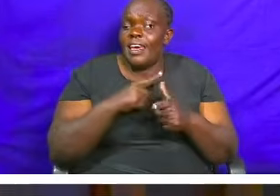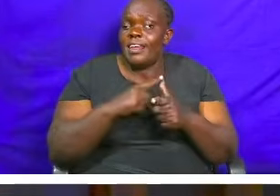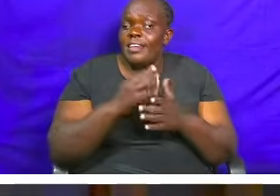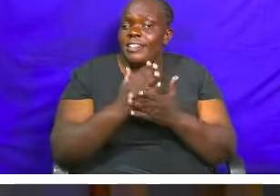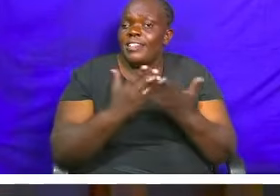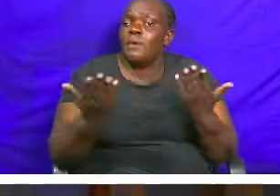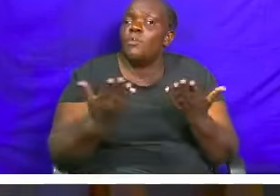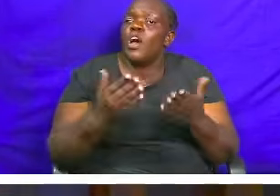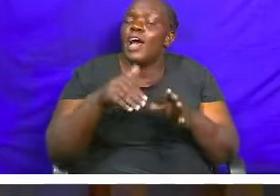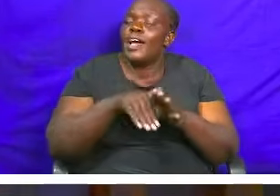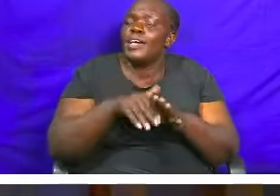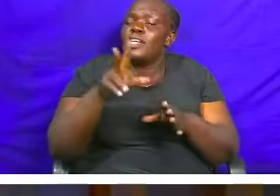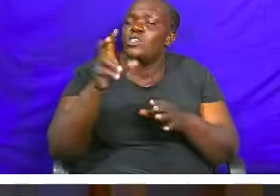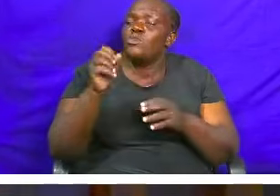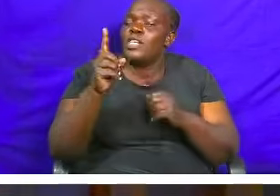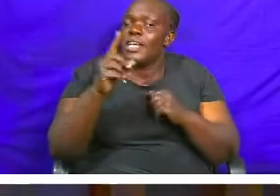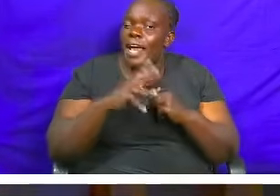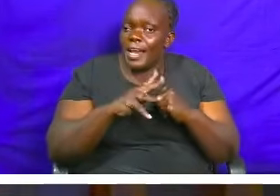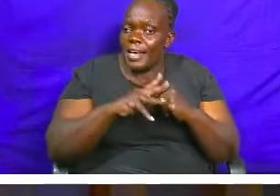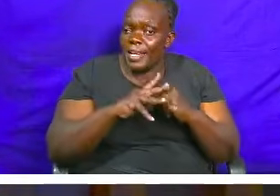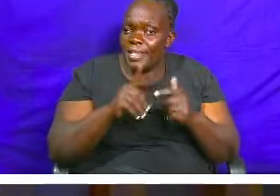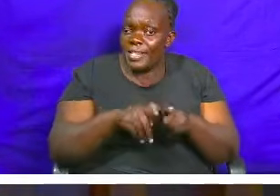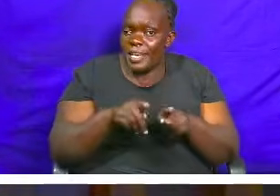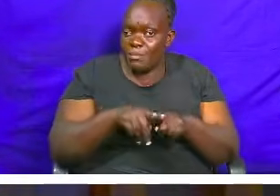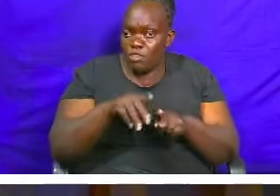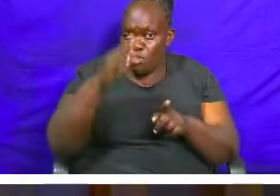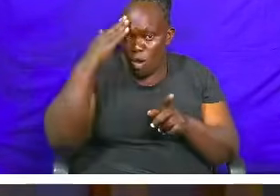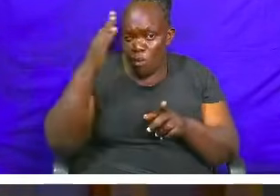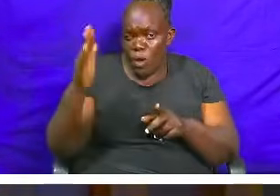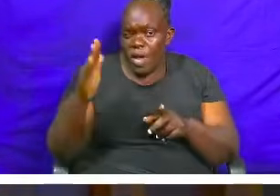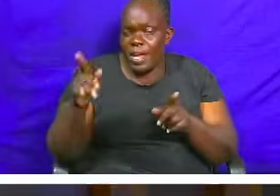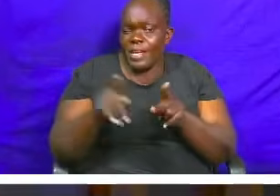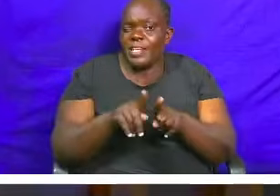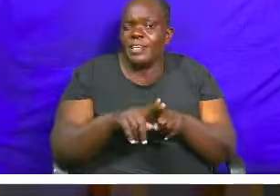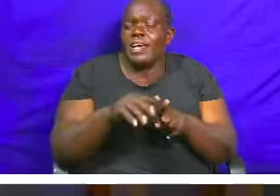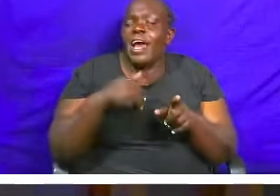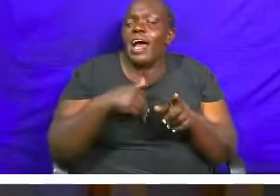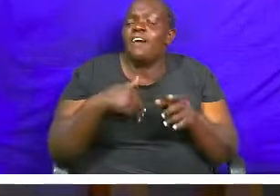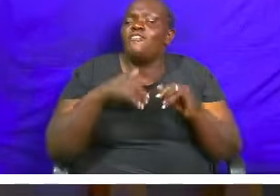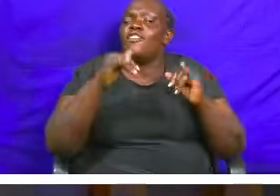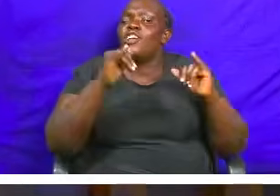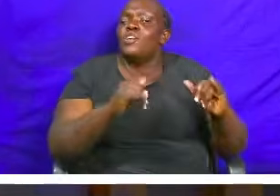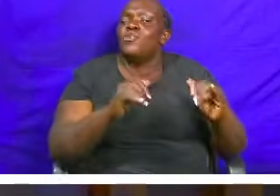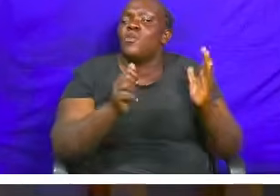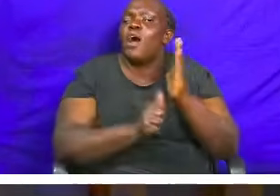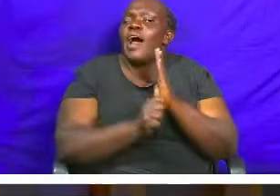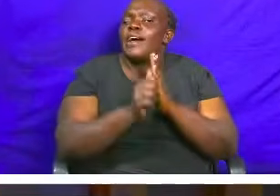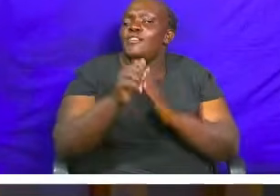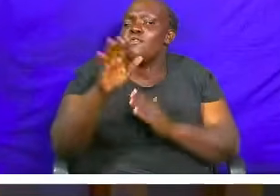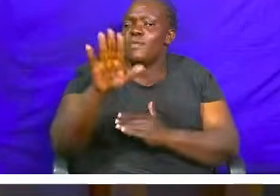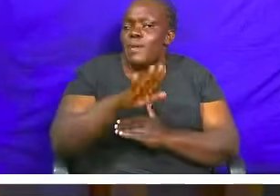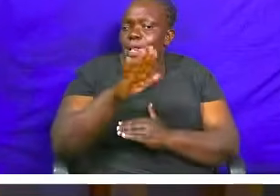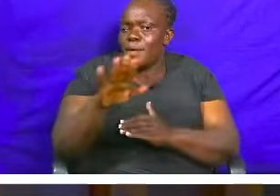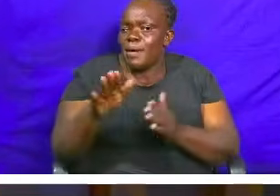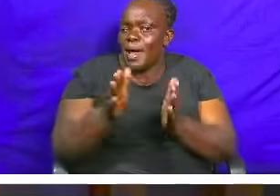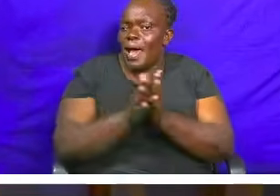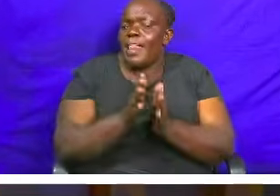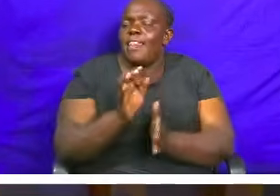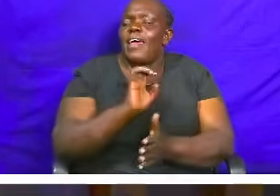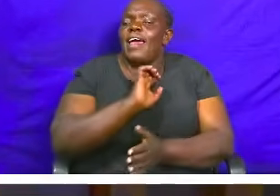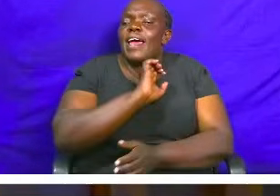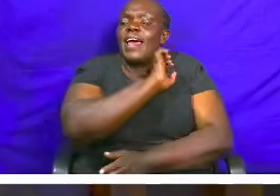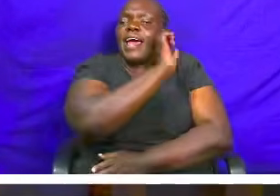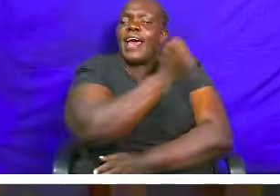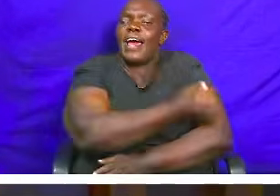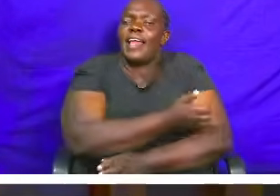in 2019, you are aware that we also had new acts of parliament, the Petroleum Act and also the Energy Act,